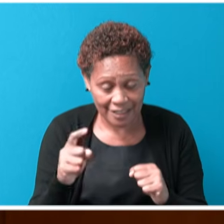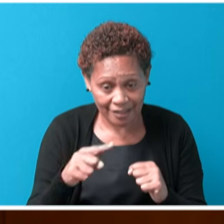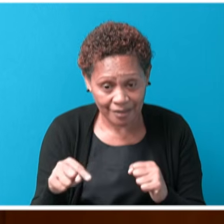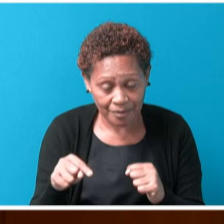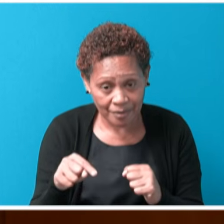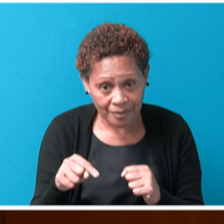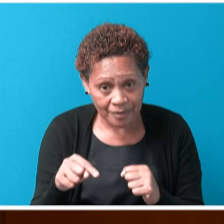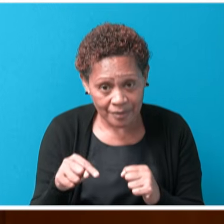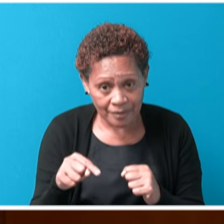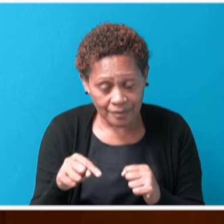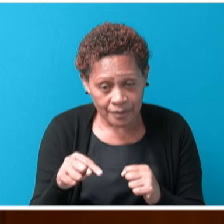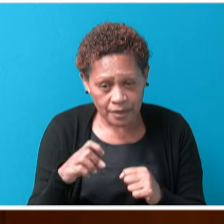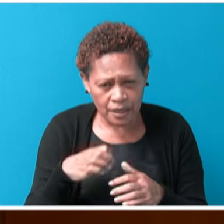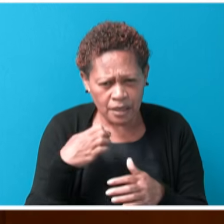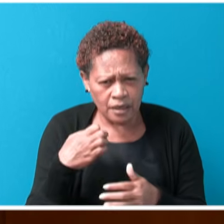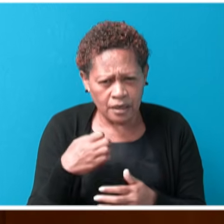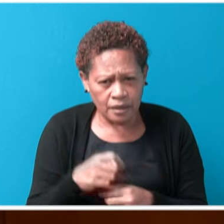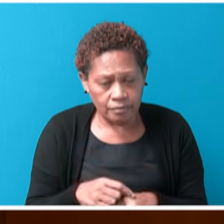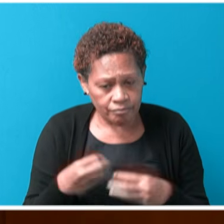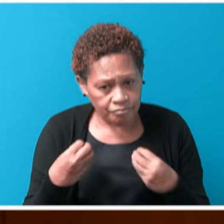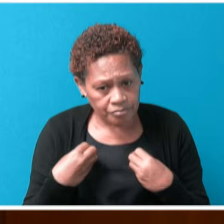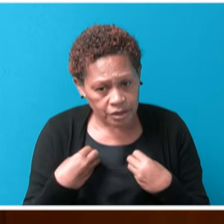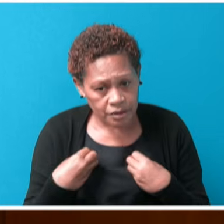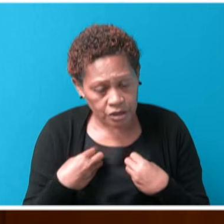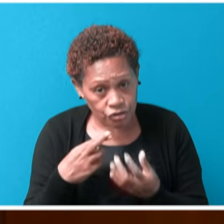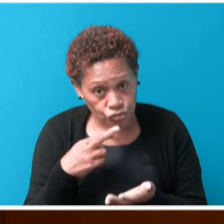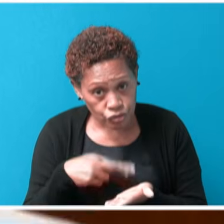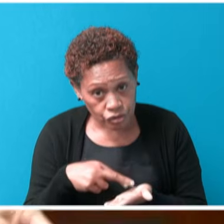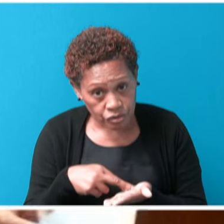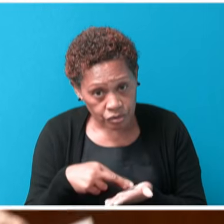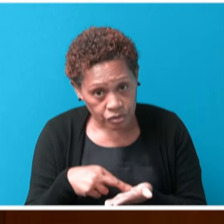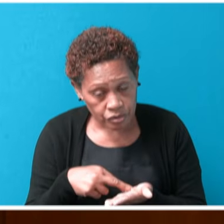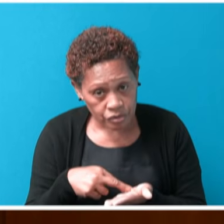and efficient clearance of business registration and startups.